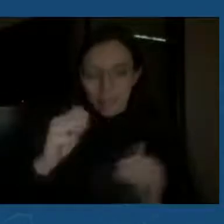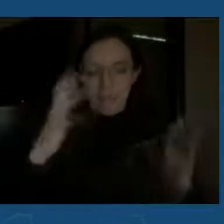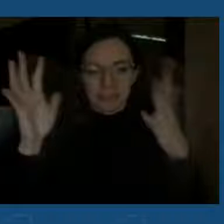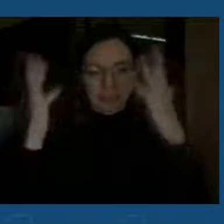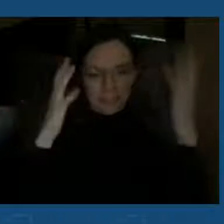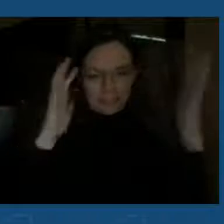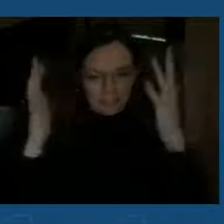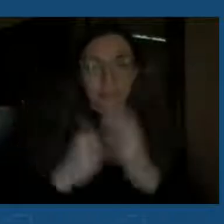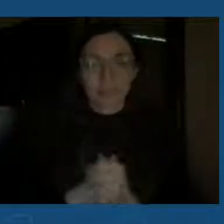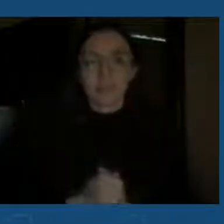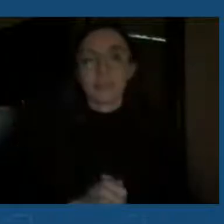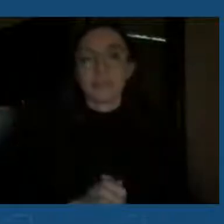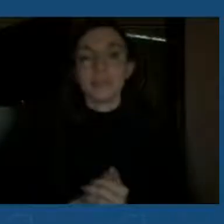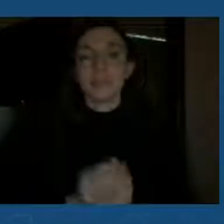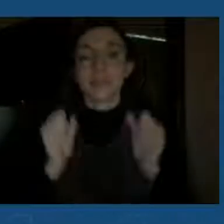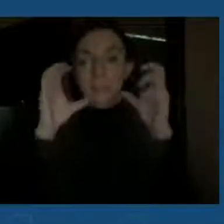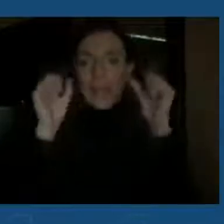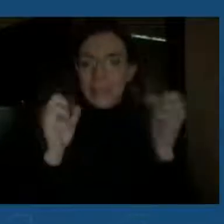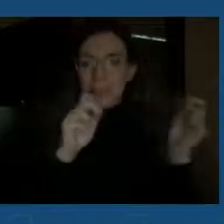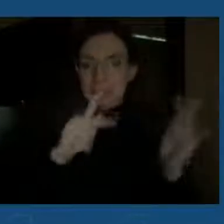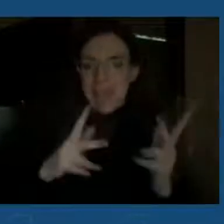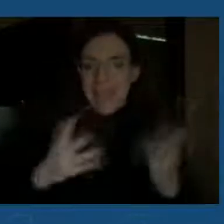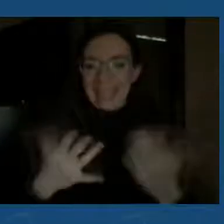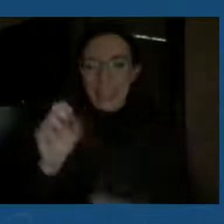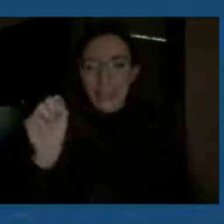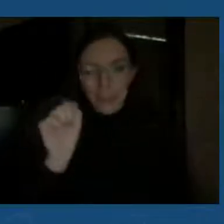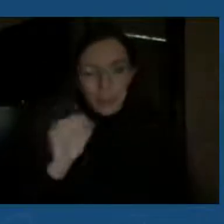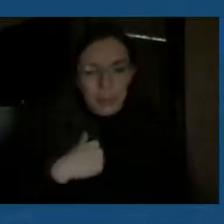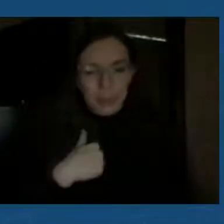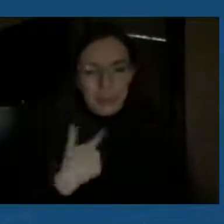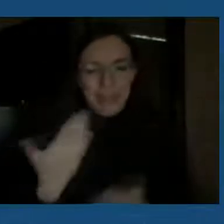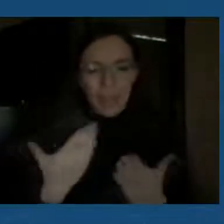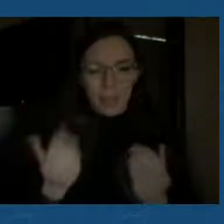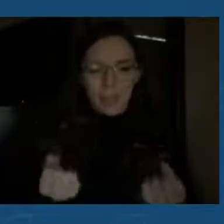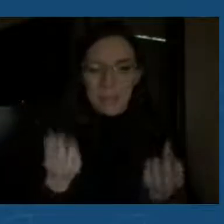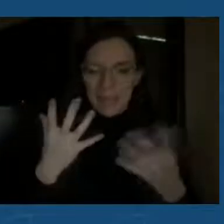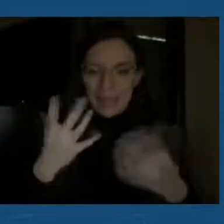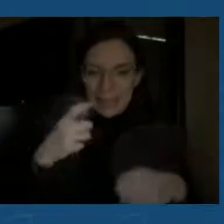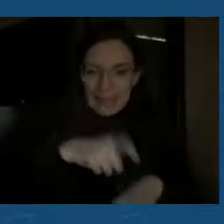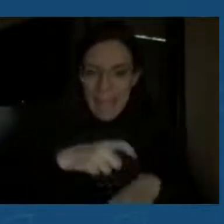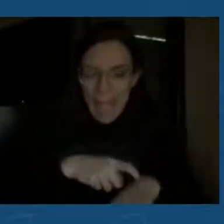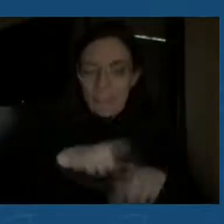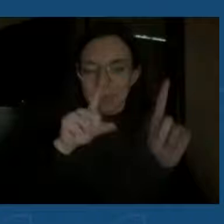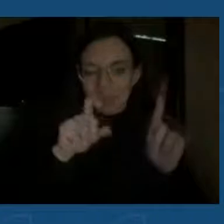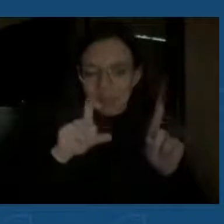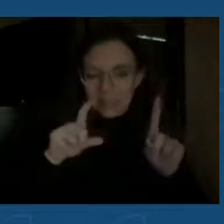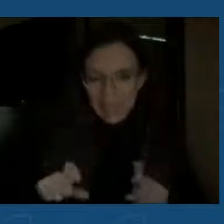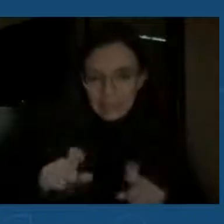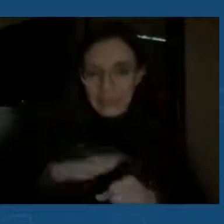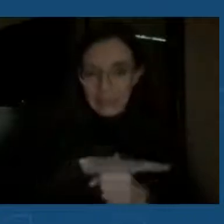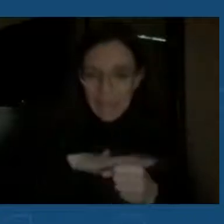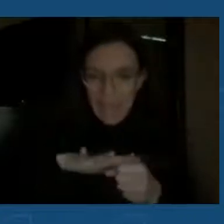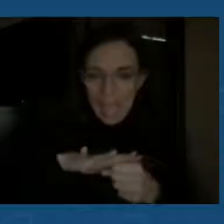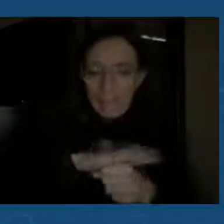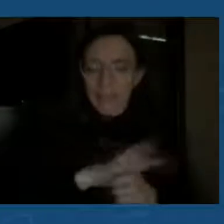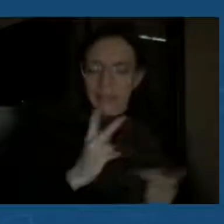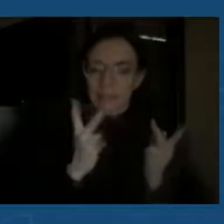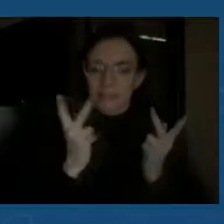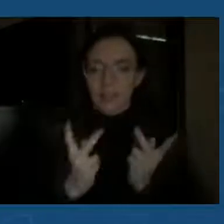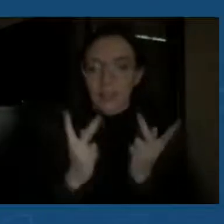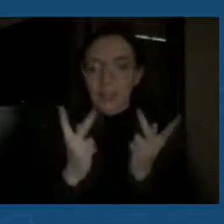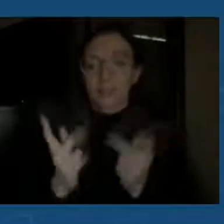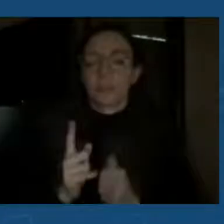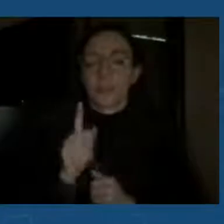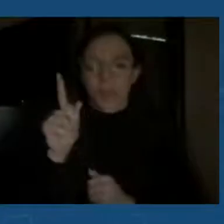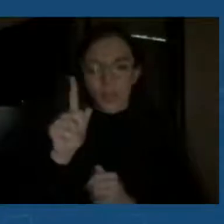You know, it's great to be back in Syracuse. I was here so many times out at the testing sites, various testing sites, being up at SUNY Upstate. We